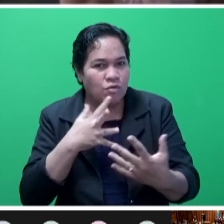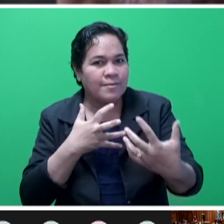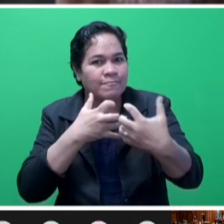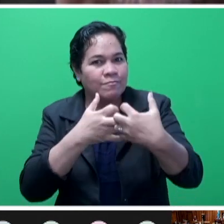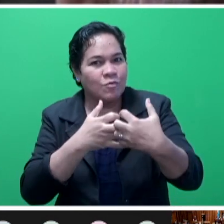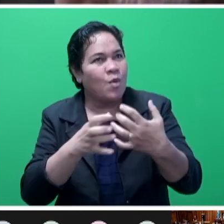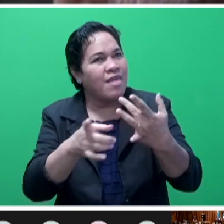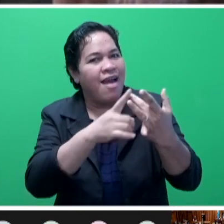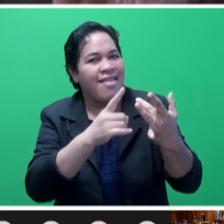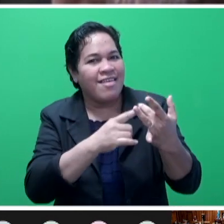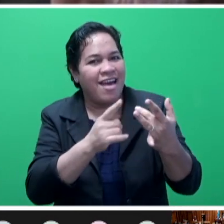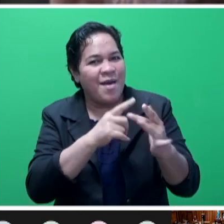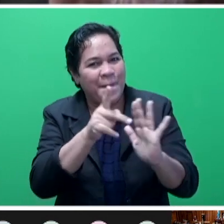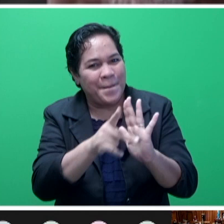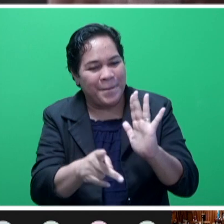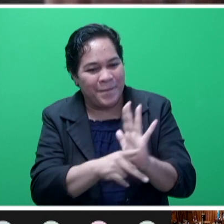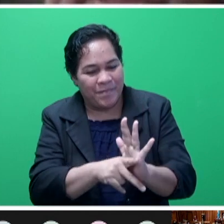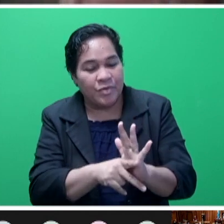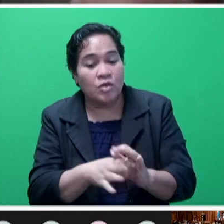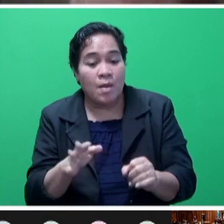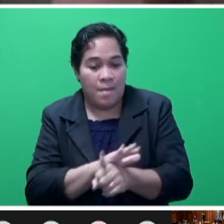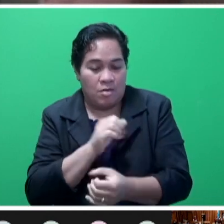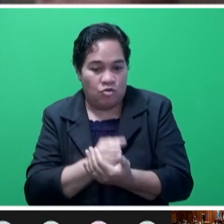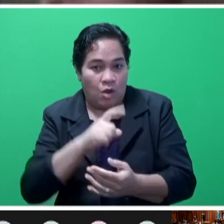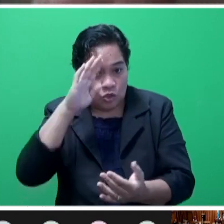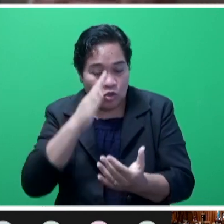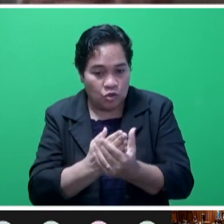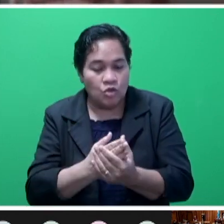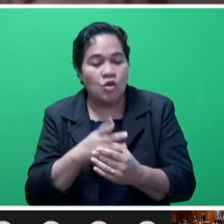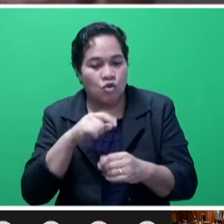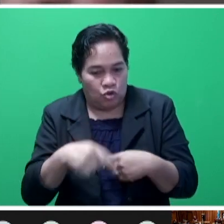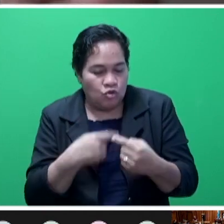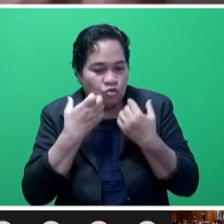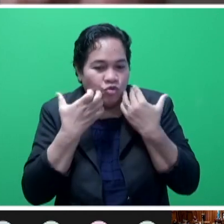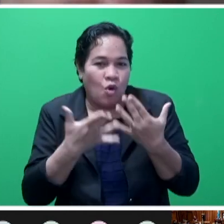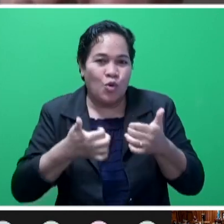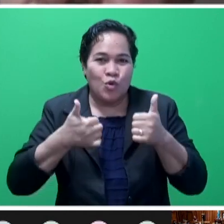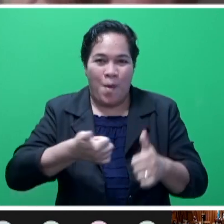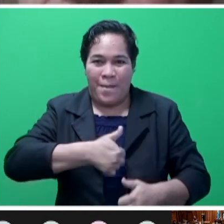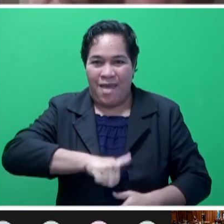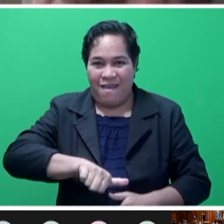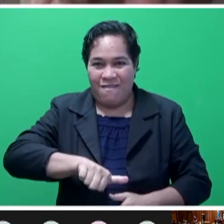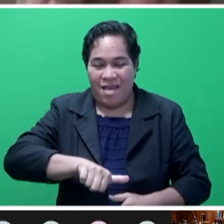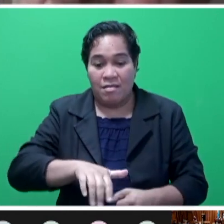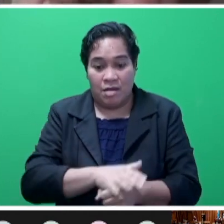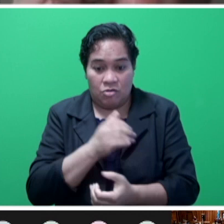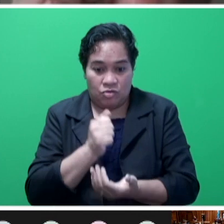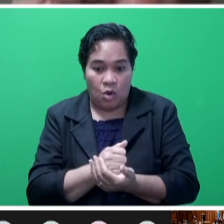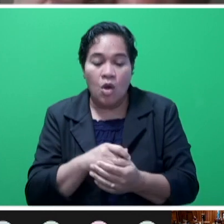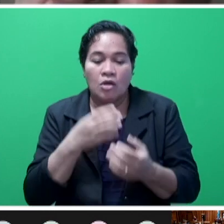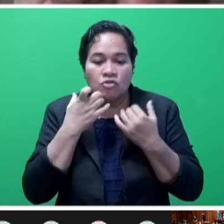reforms in education sector that will ensure students continue to display good behavior inside and outside of